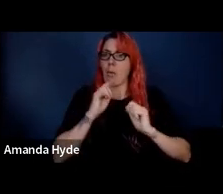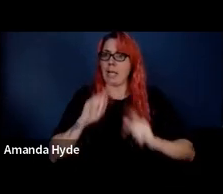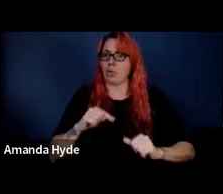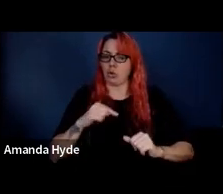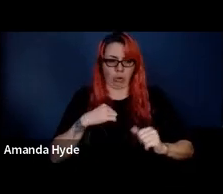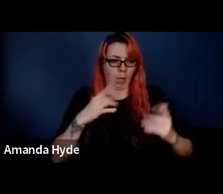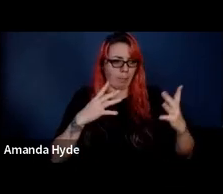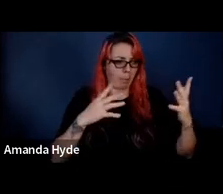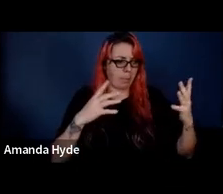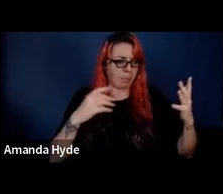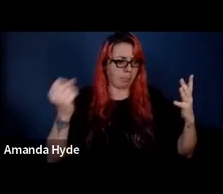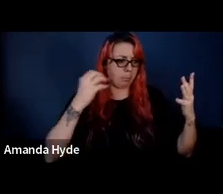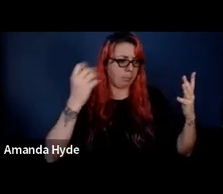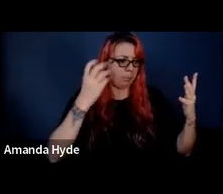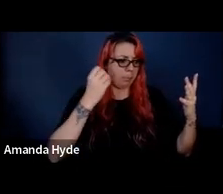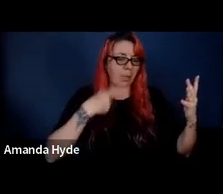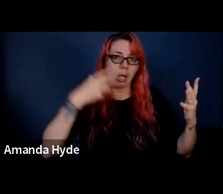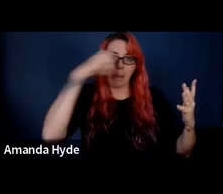question?